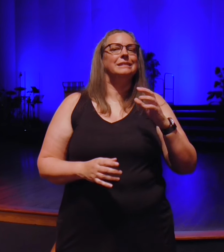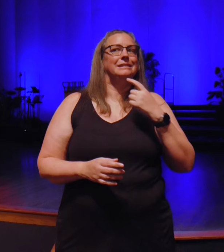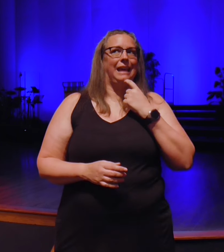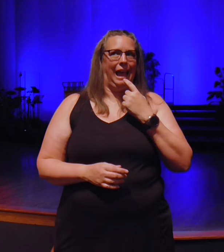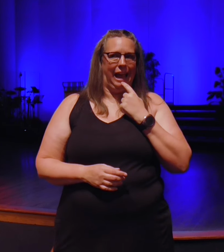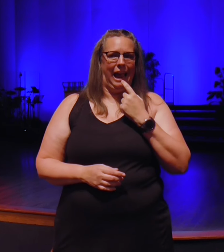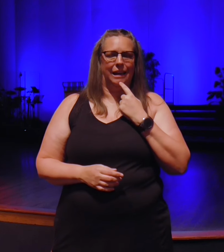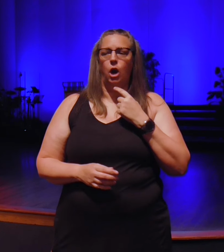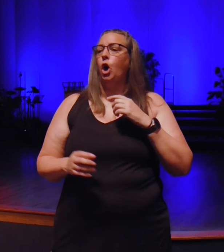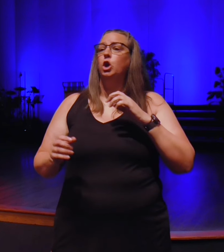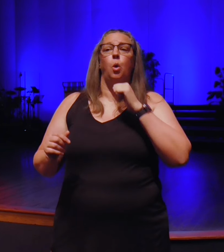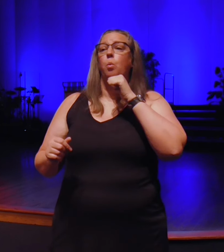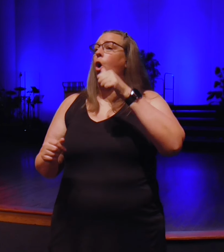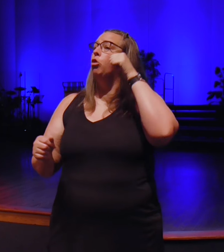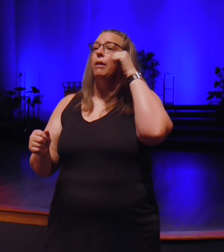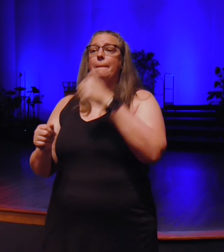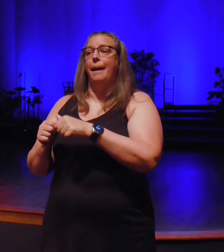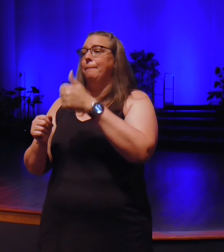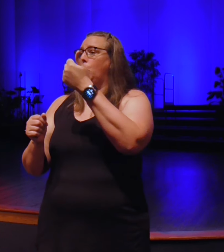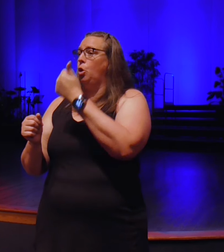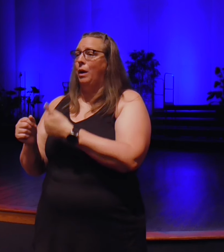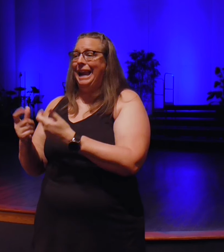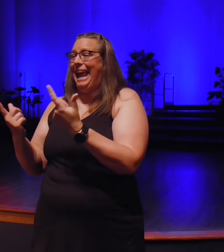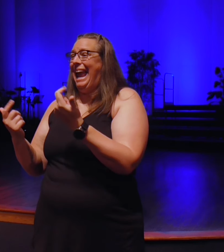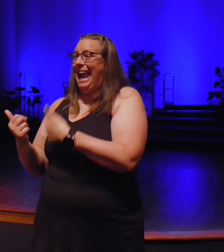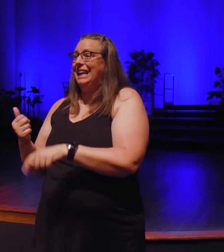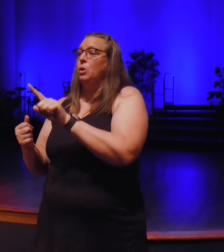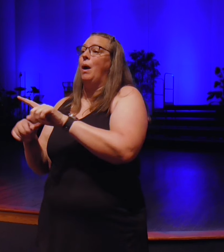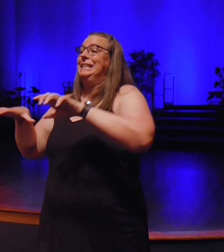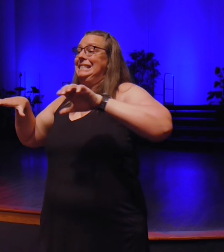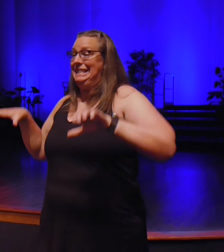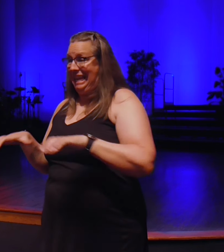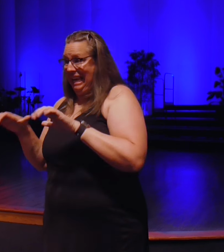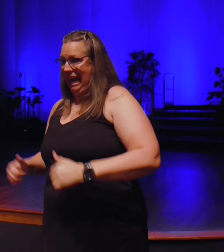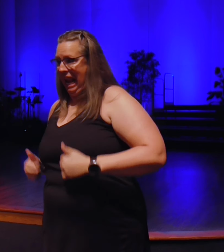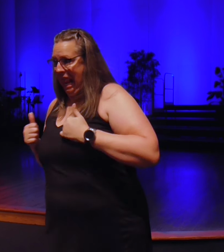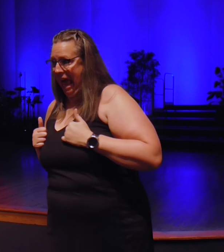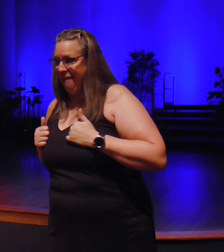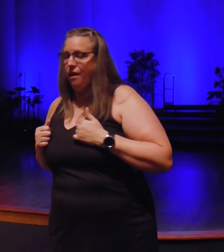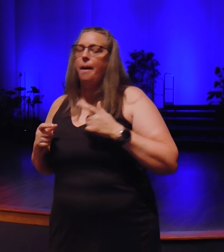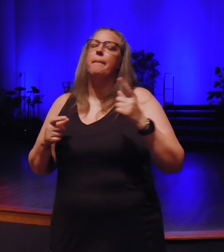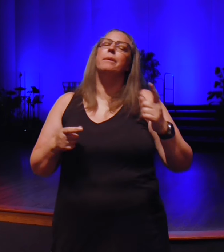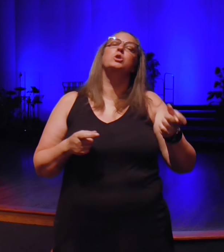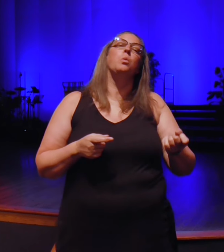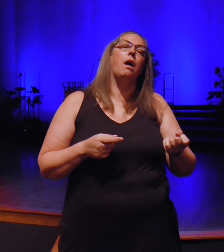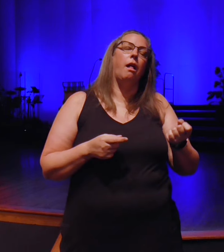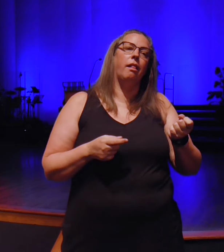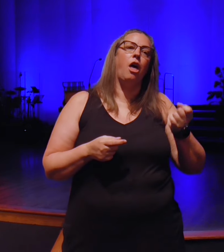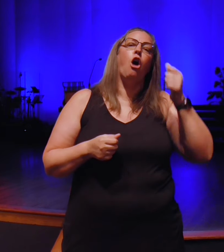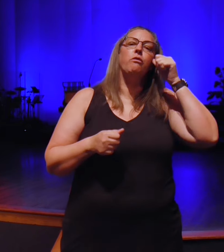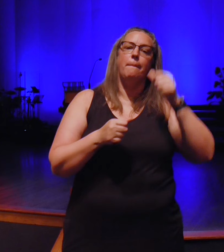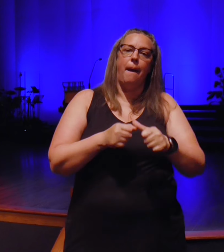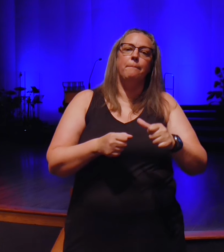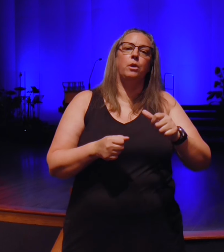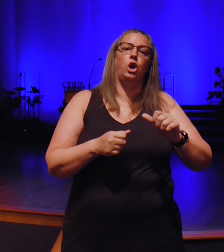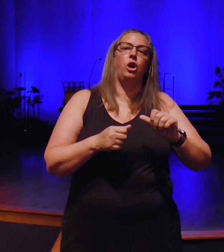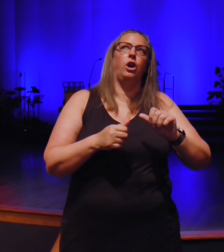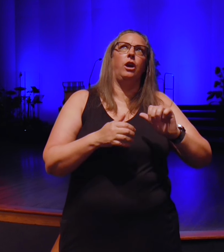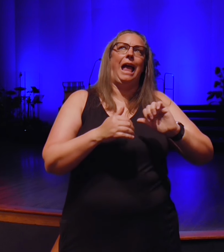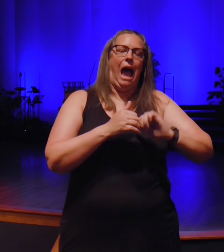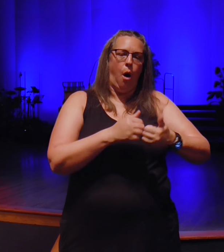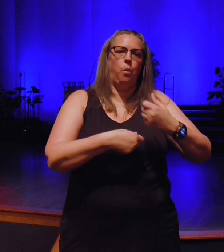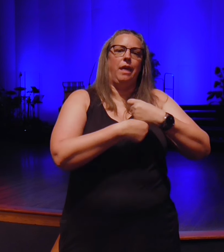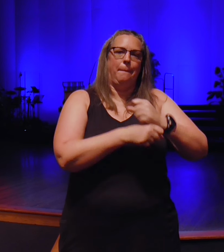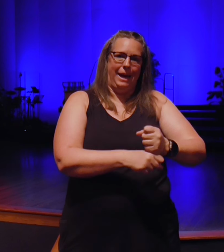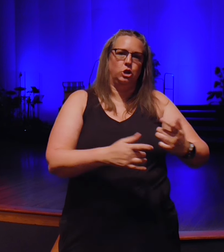that anyone did for you in your life as much as you will remember how they made you feel. What did Emerson say? Who you are speaks so